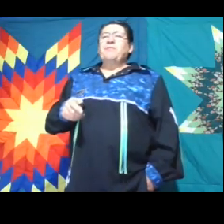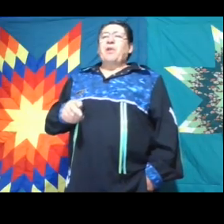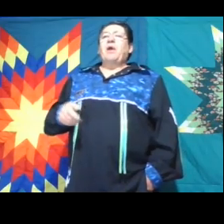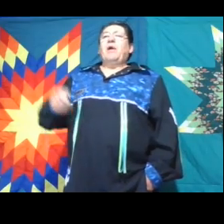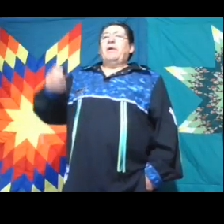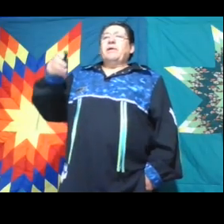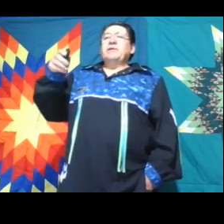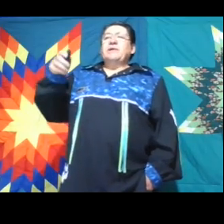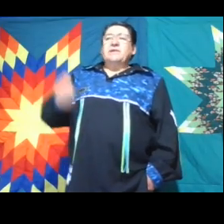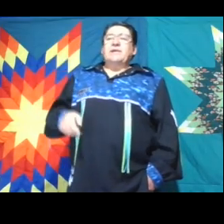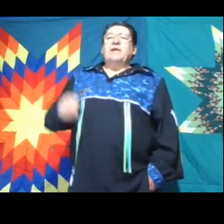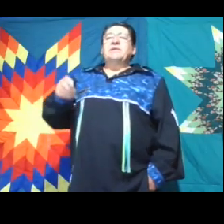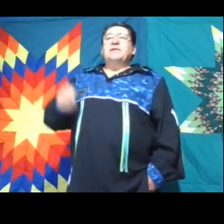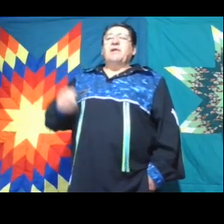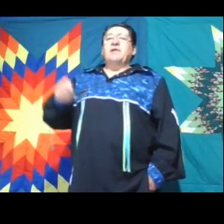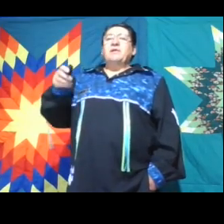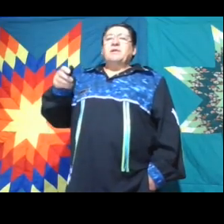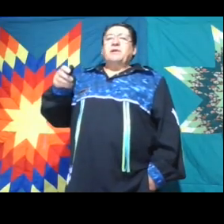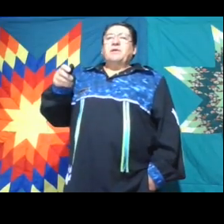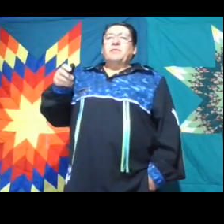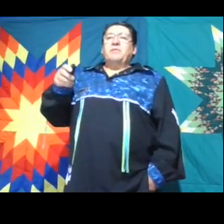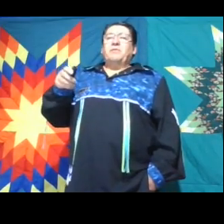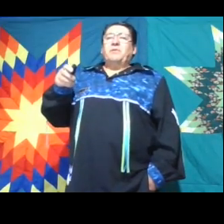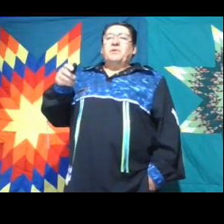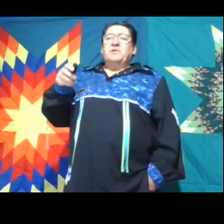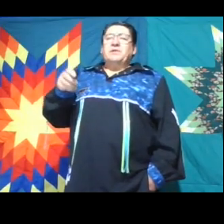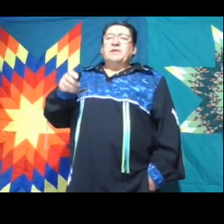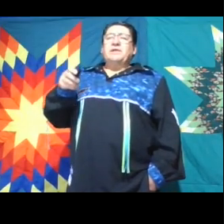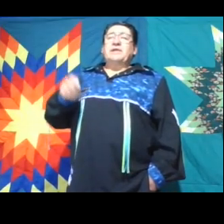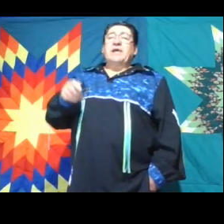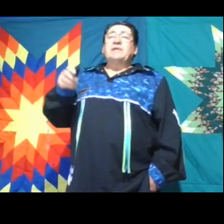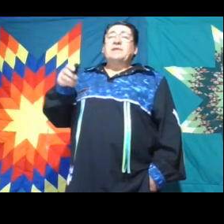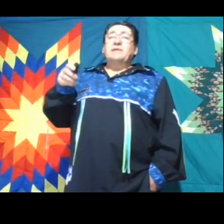recruiter, success